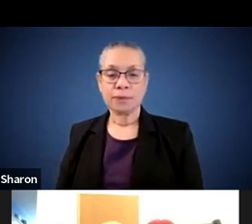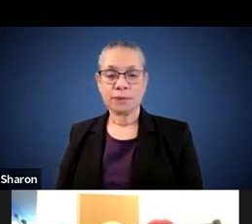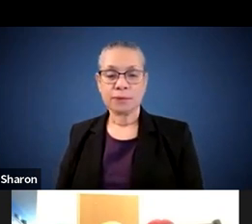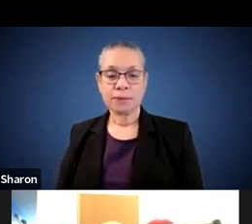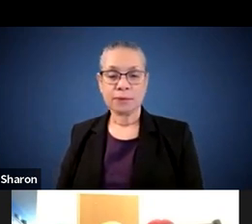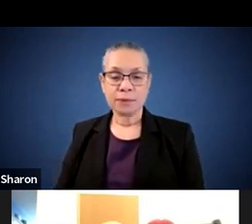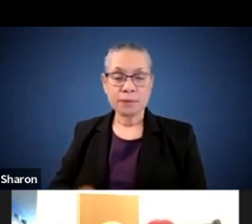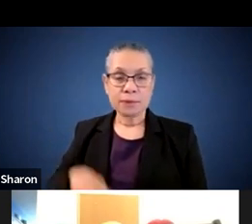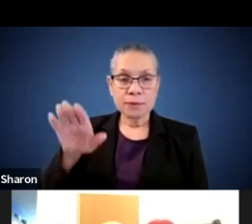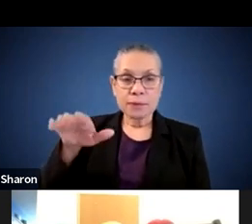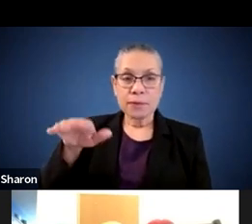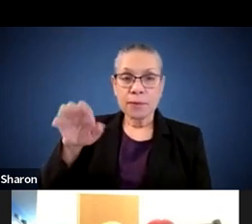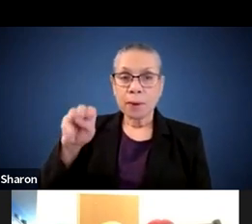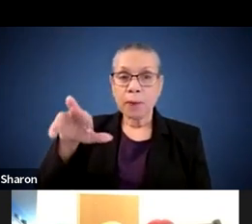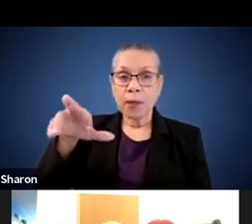Maria